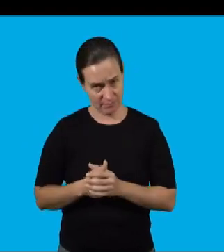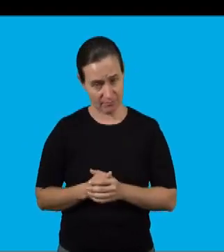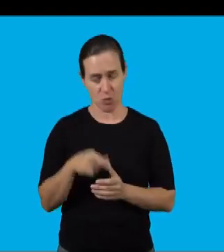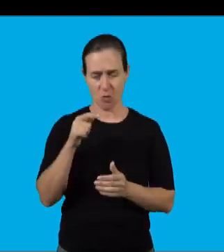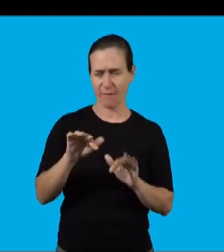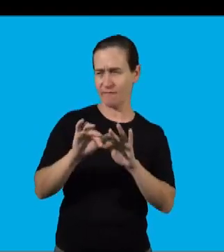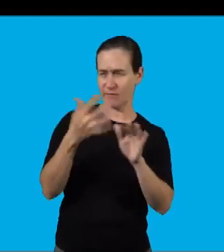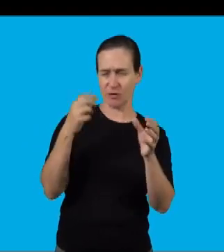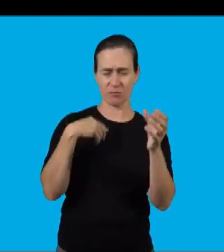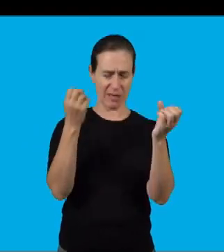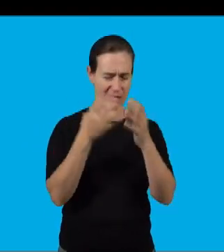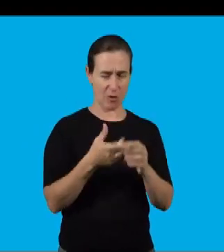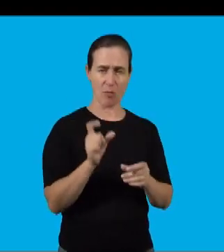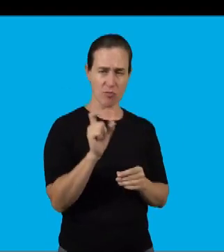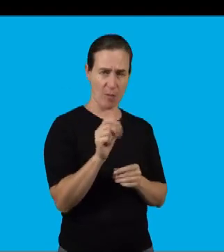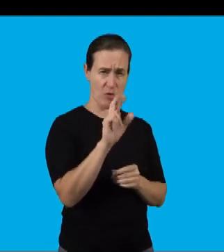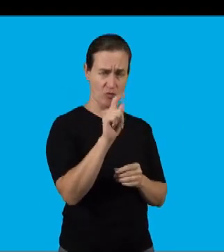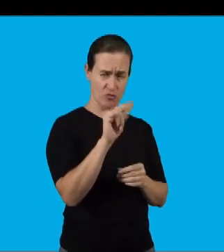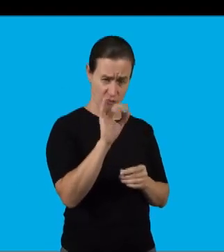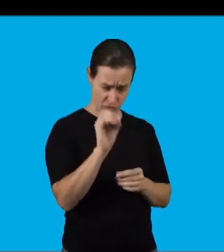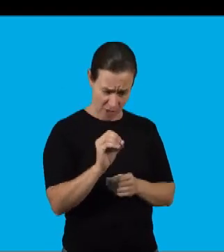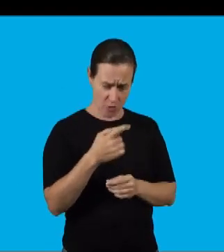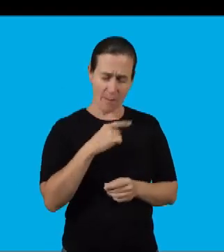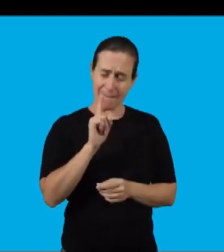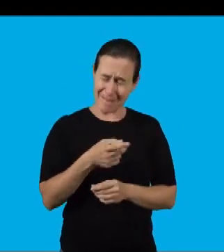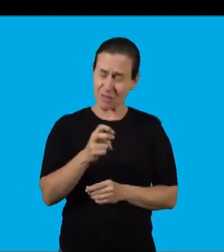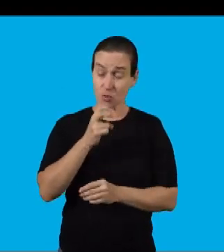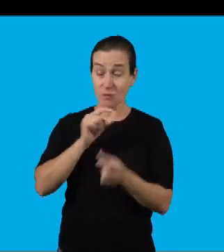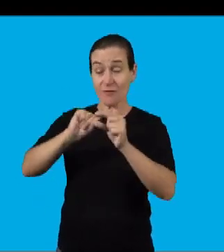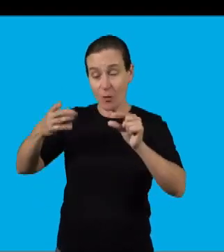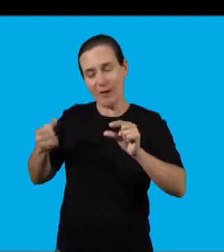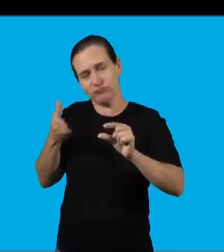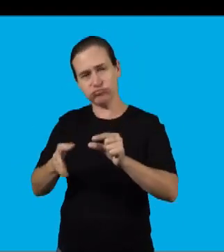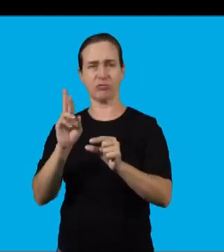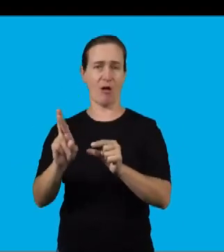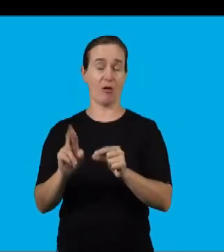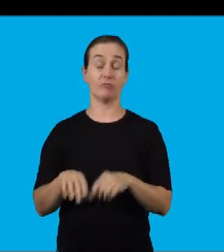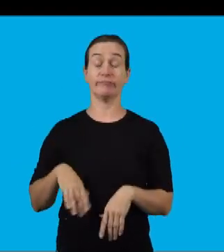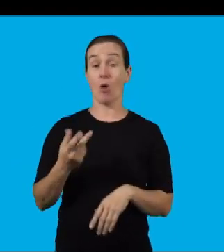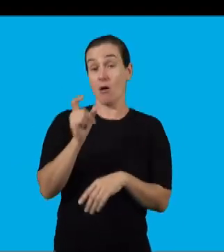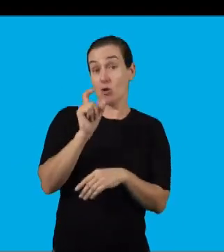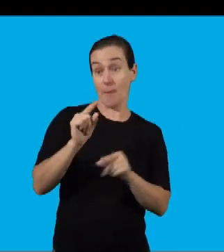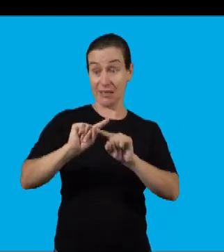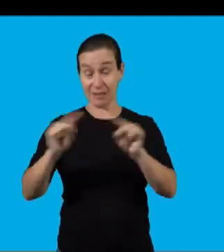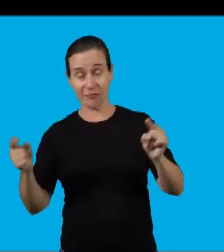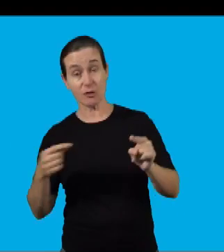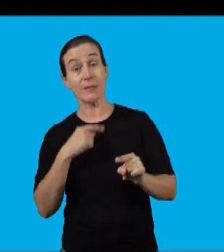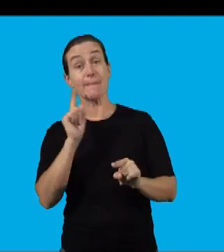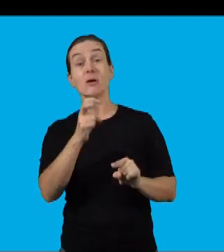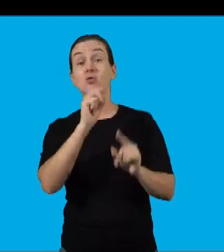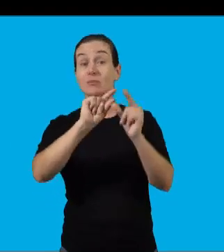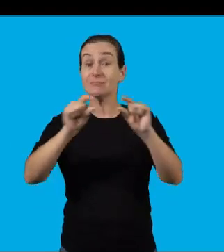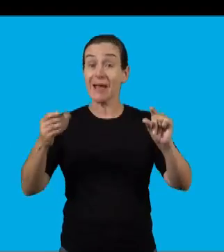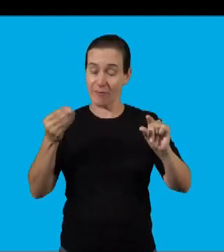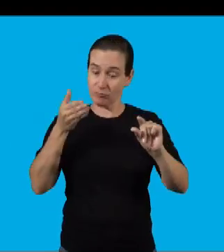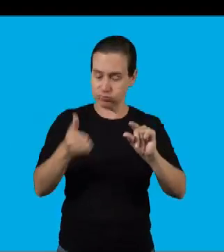When you have calculated a common ratio, use a formula that has an R. And when you've calculated a common difference, use a